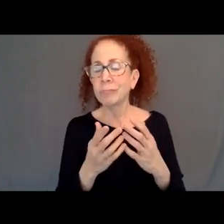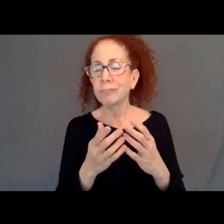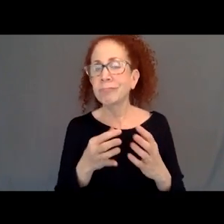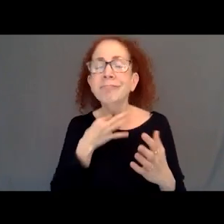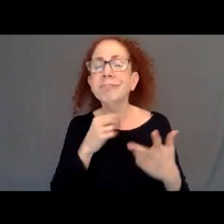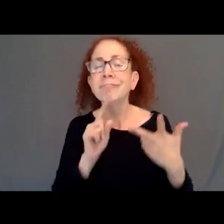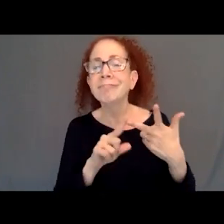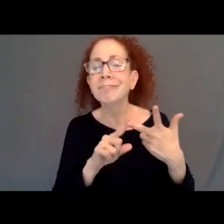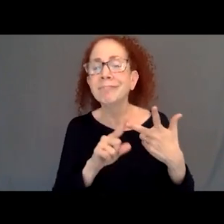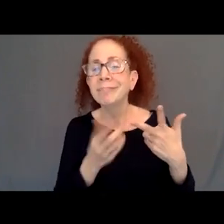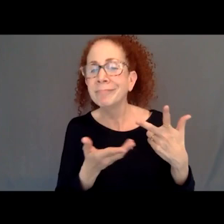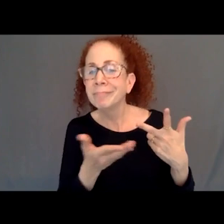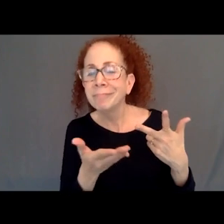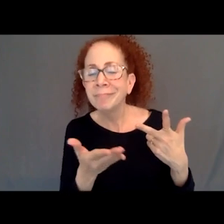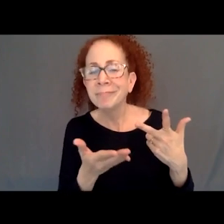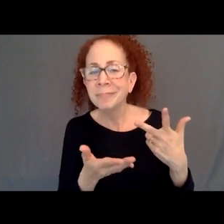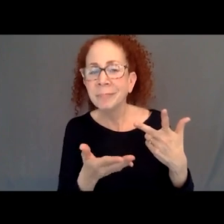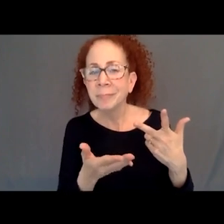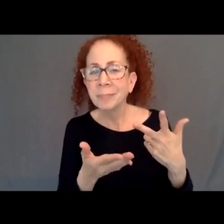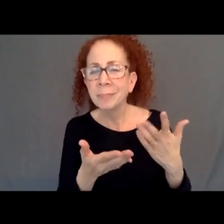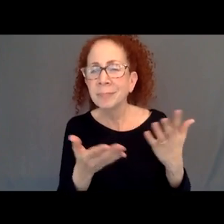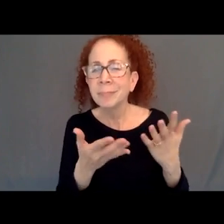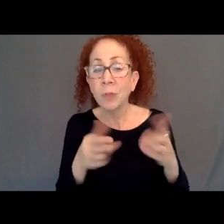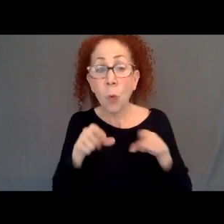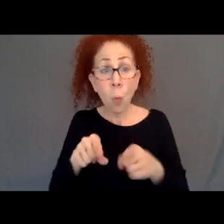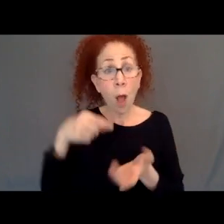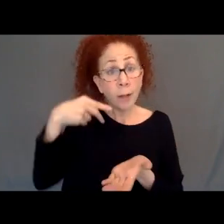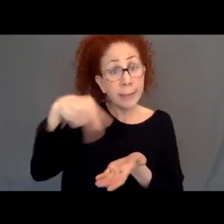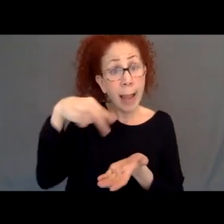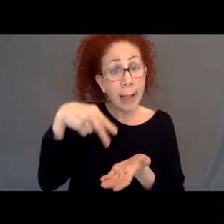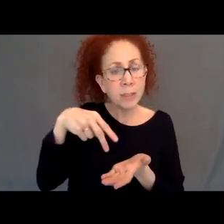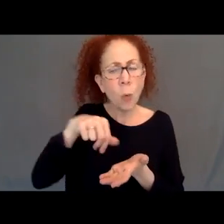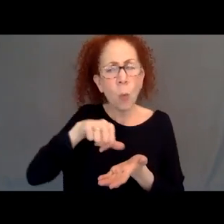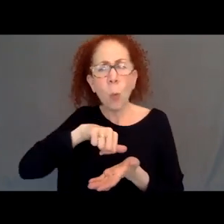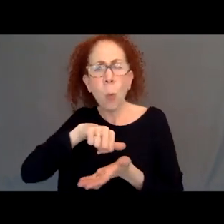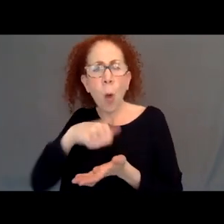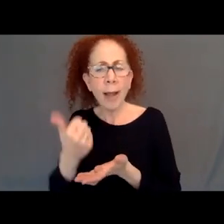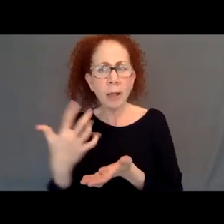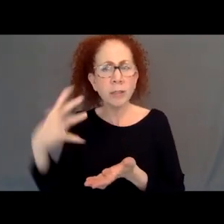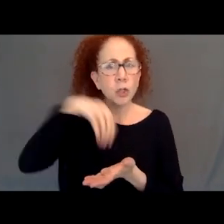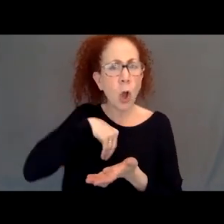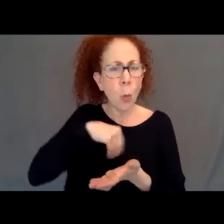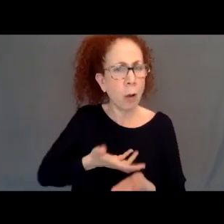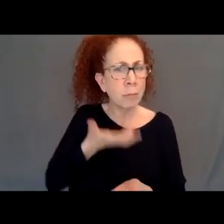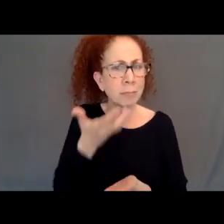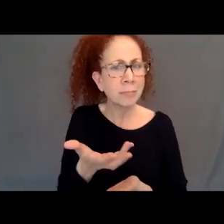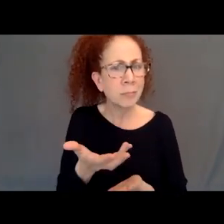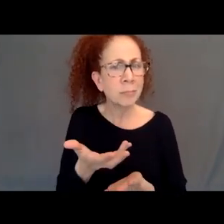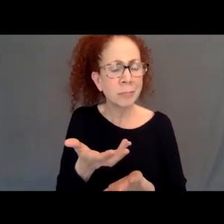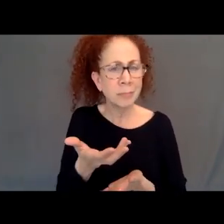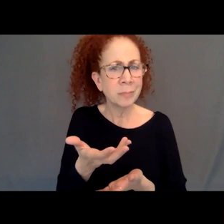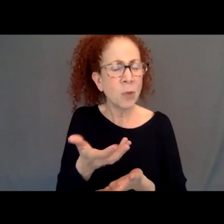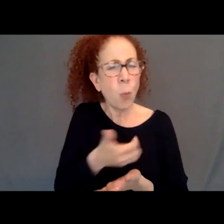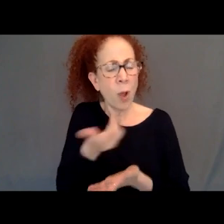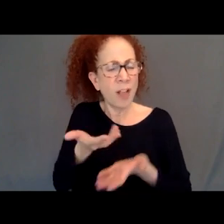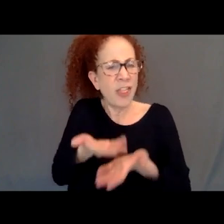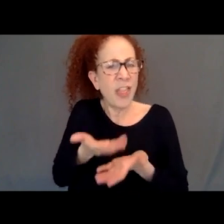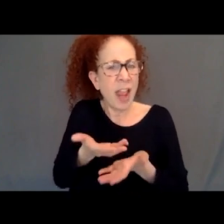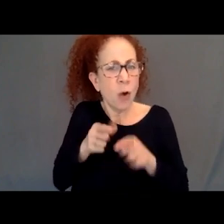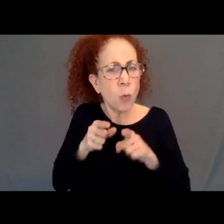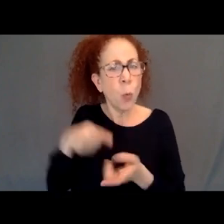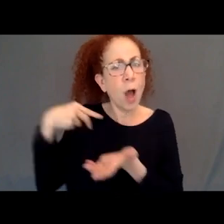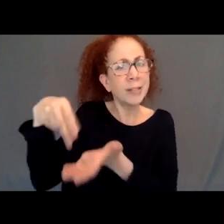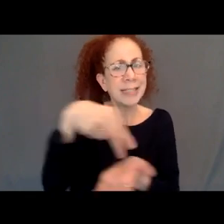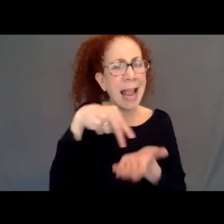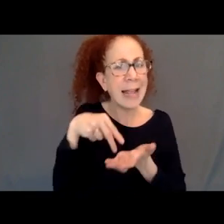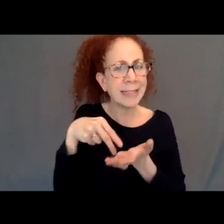interesting question to ask dancers: what else is going on when you're dancing? What else are you trying to invite into your life and invite into your